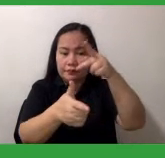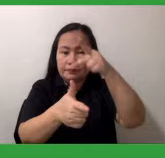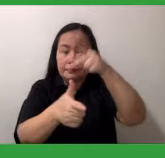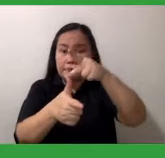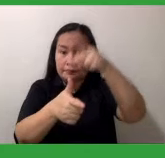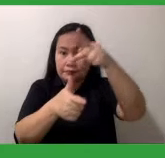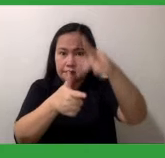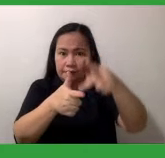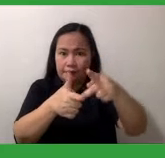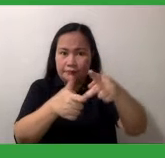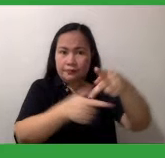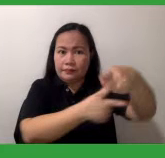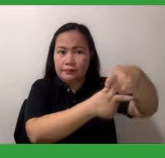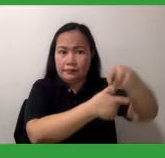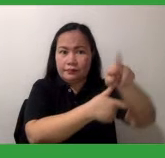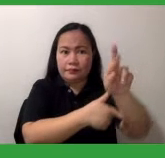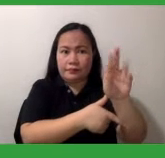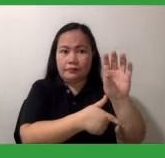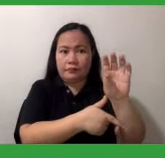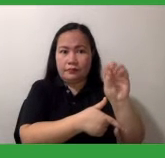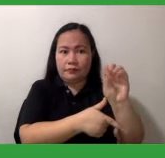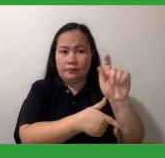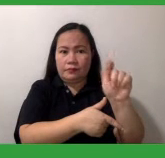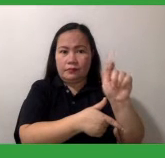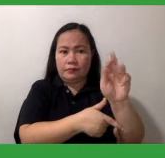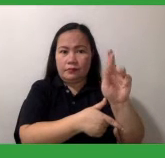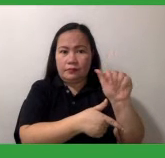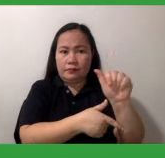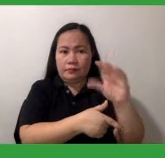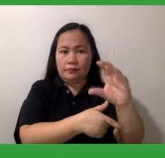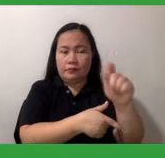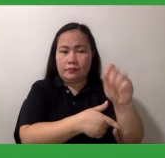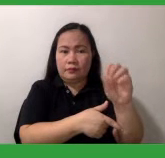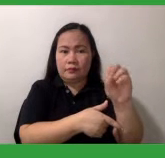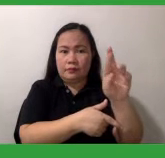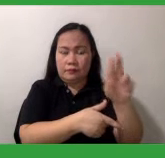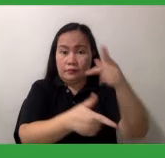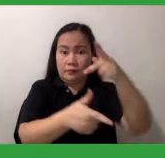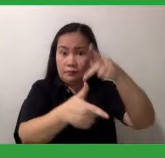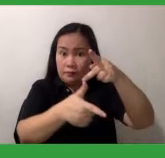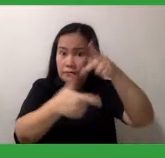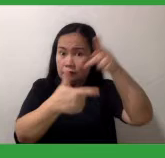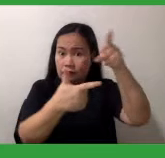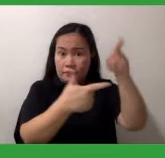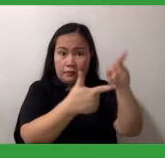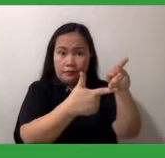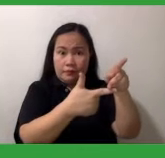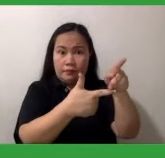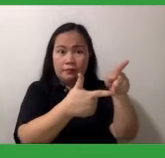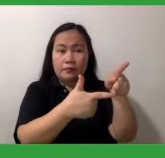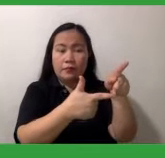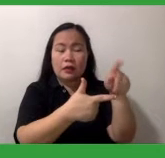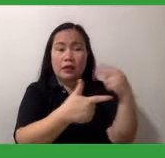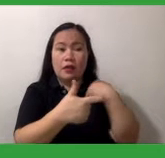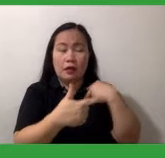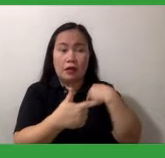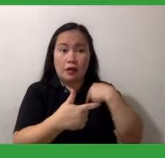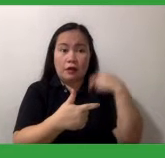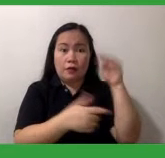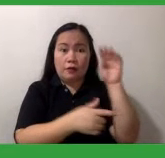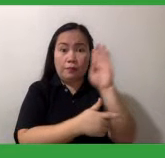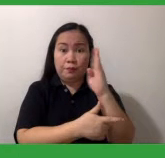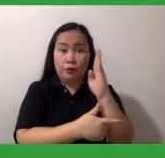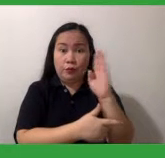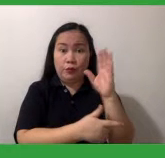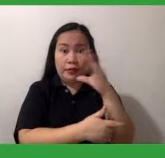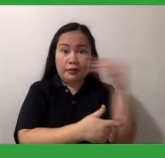So we have here a given protractor. So as you can see, we have blue numbers and black